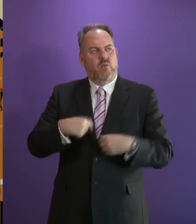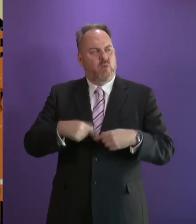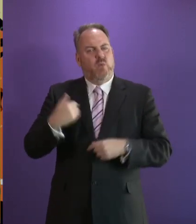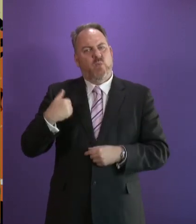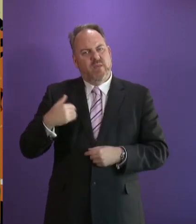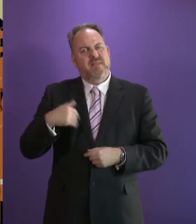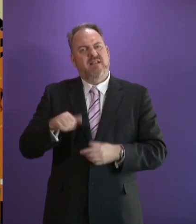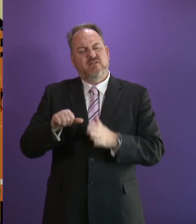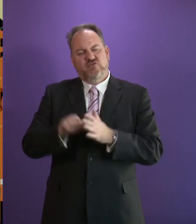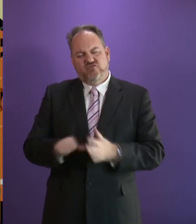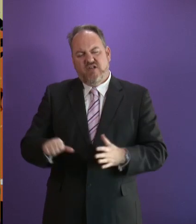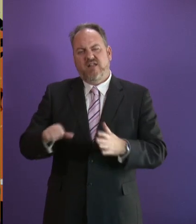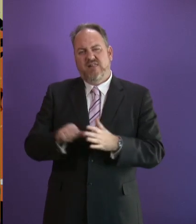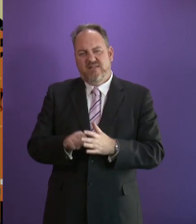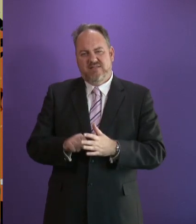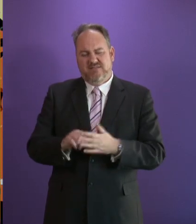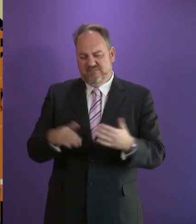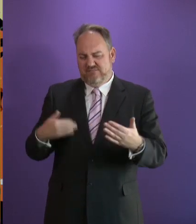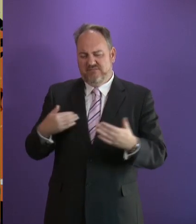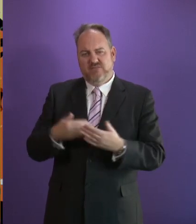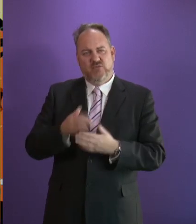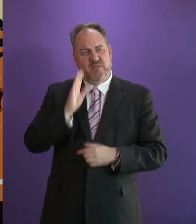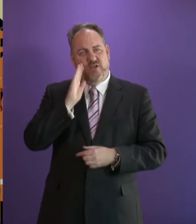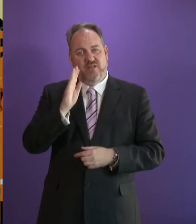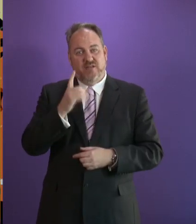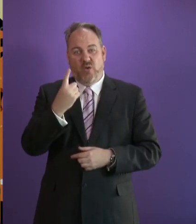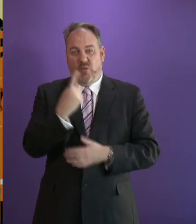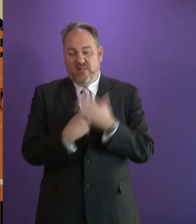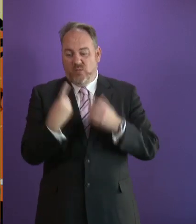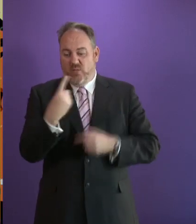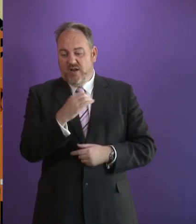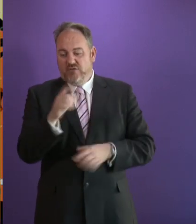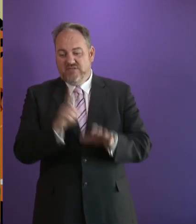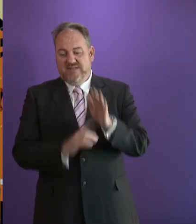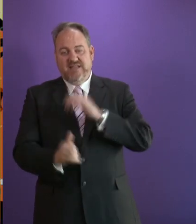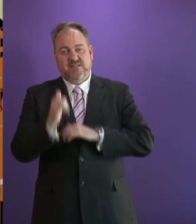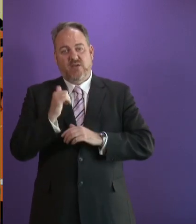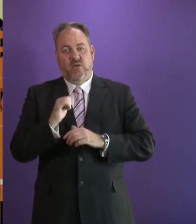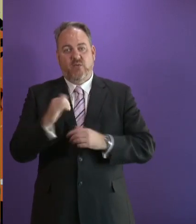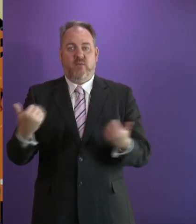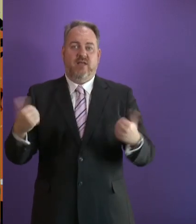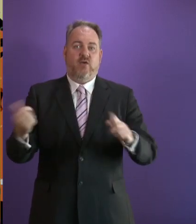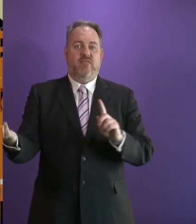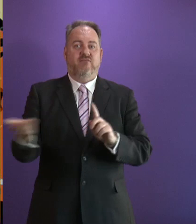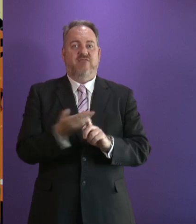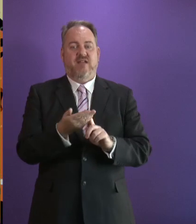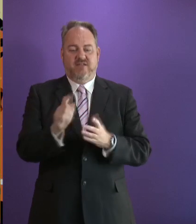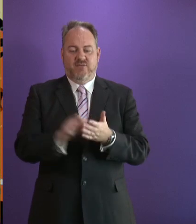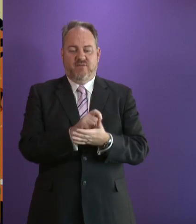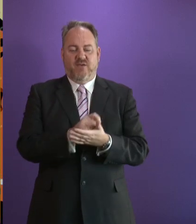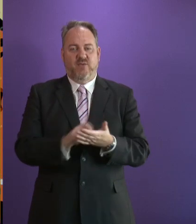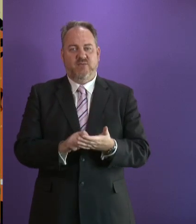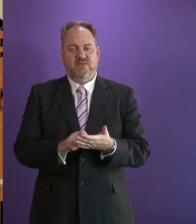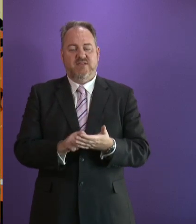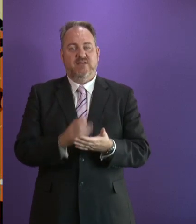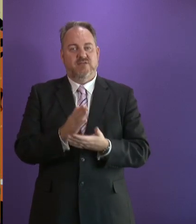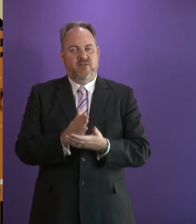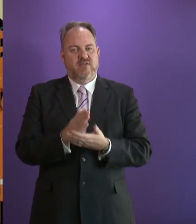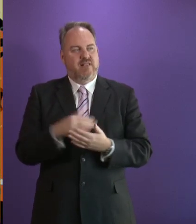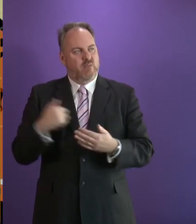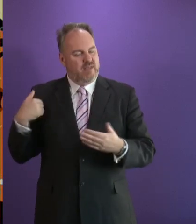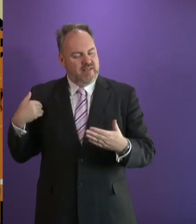heard. Just 101 years ago, some of us were only able to vote for the first time, after a huge fight for that right. We owe it to those women from so long ago to